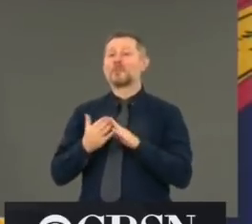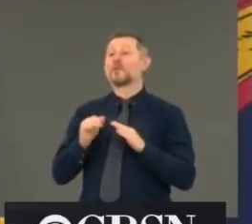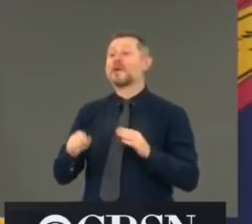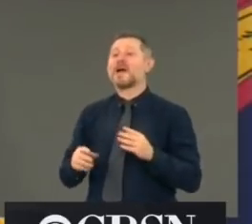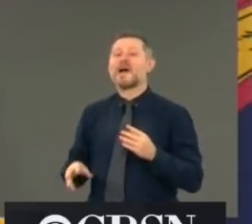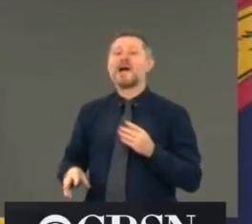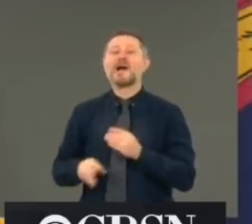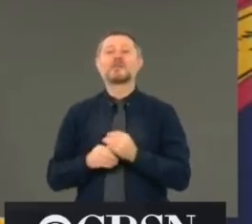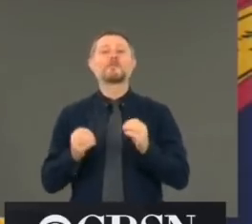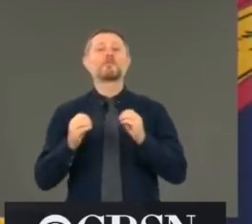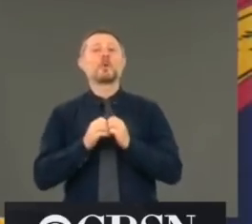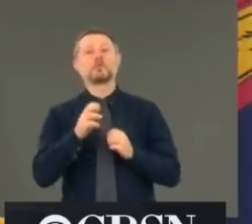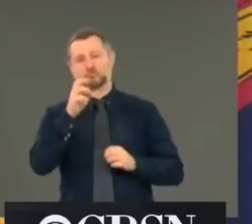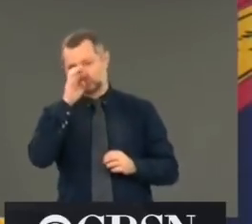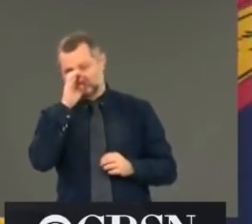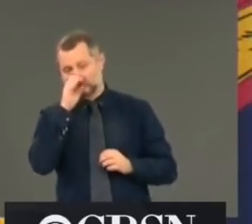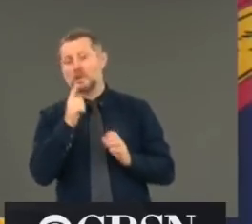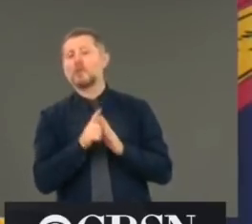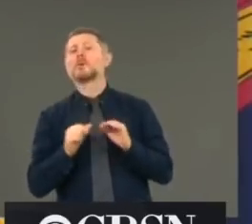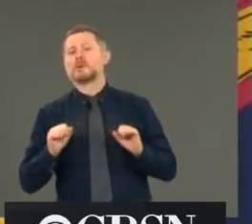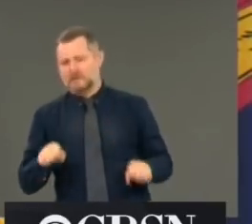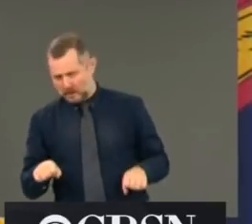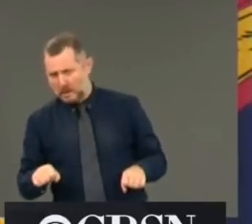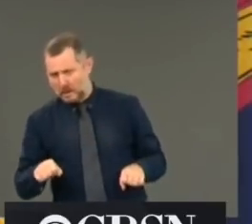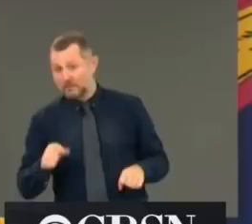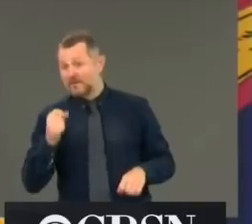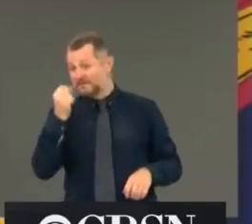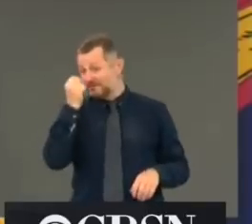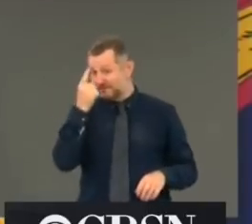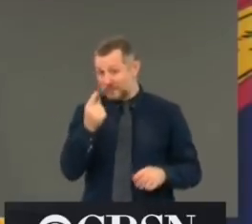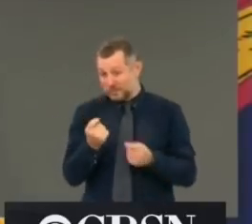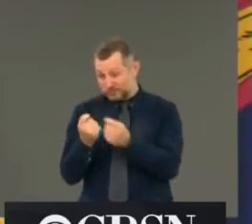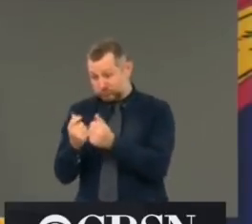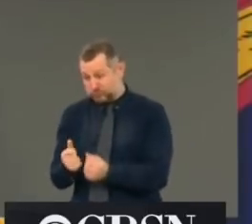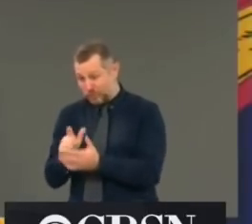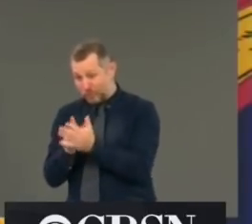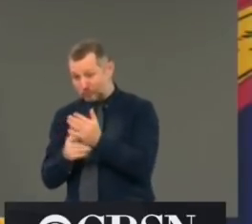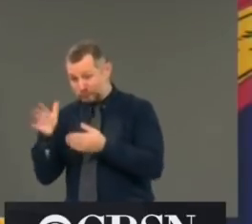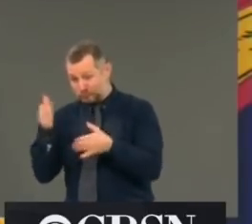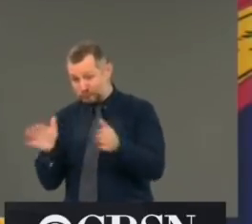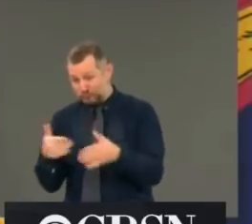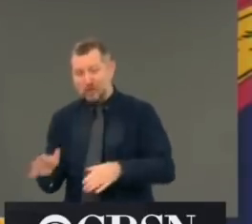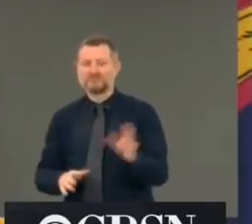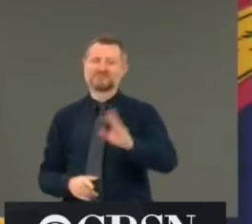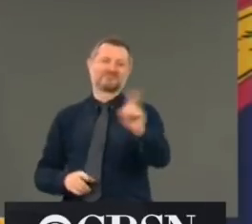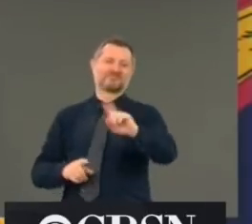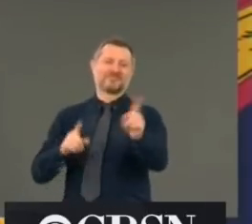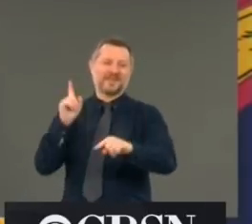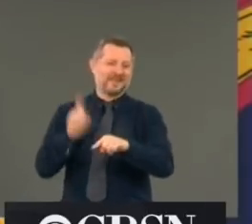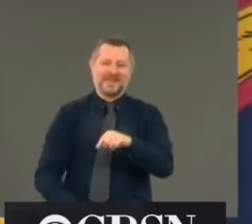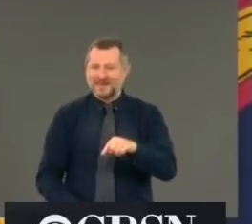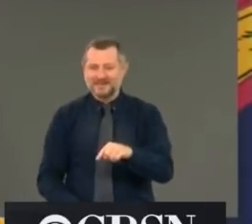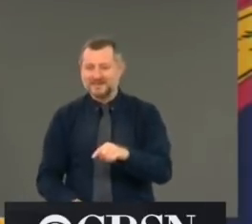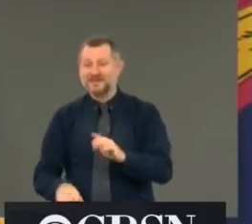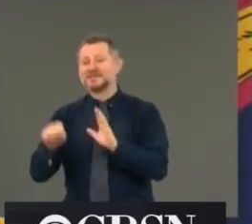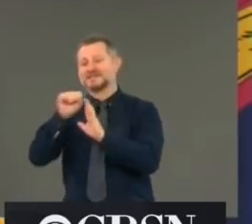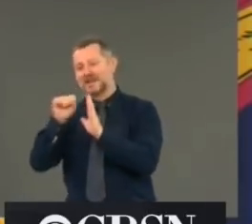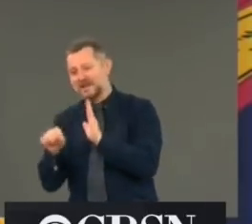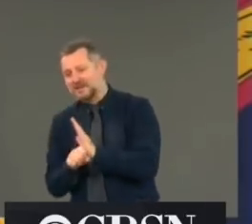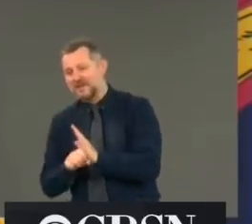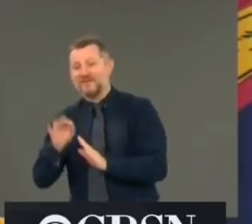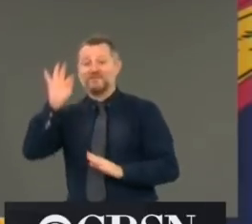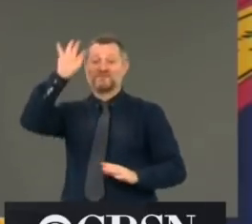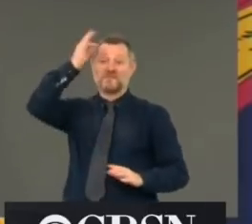They can't remove laws from the state and the federal. But the state and the federal laws